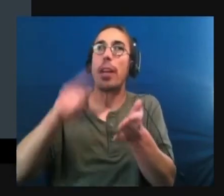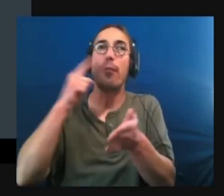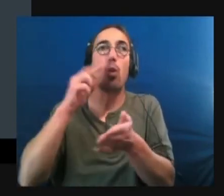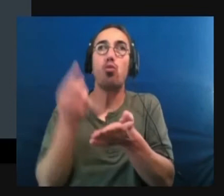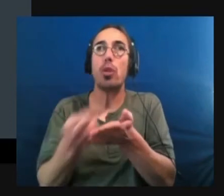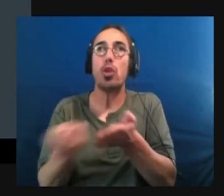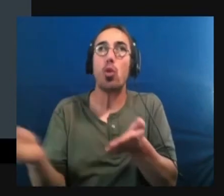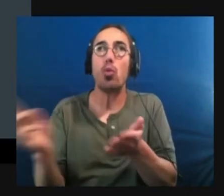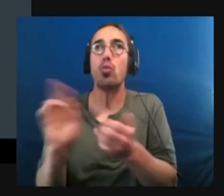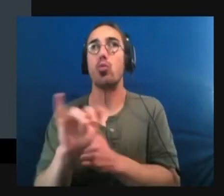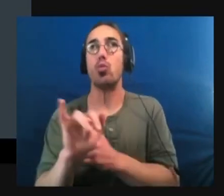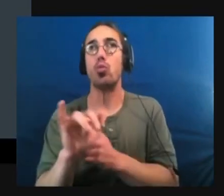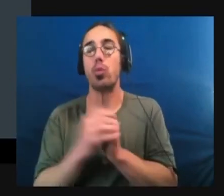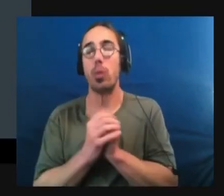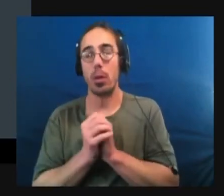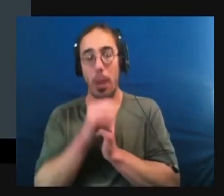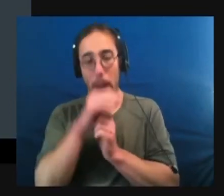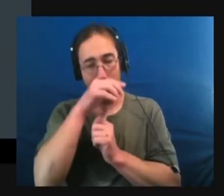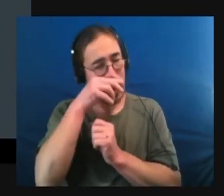I'm